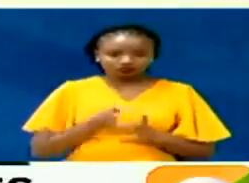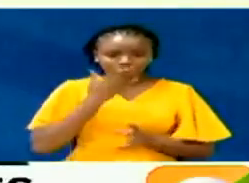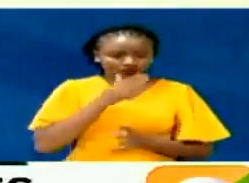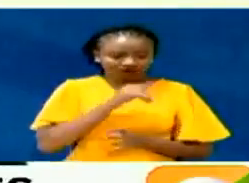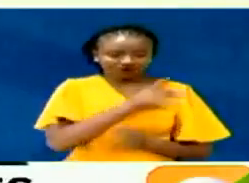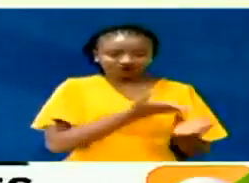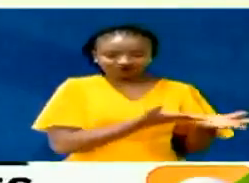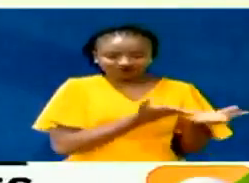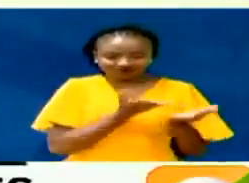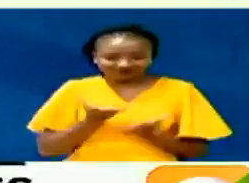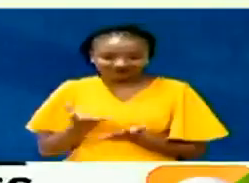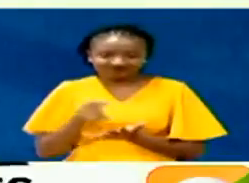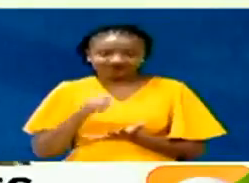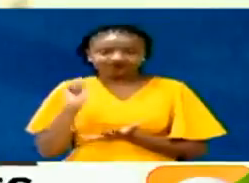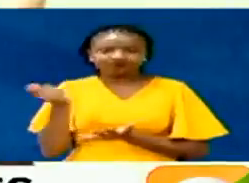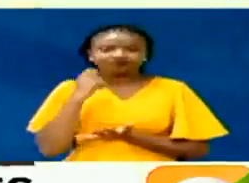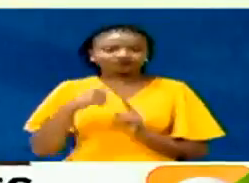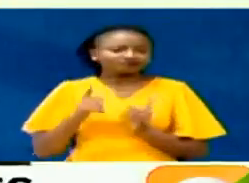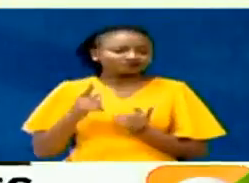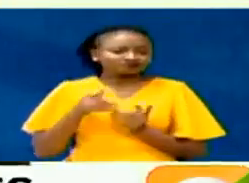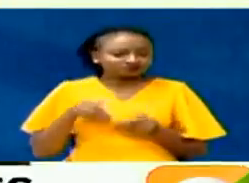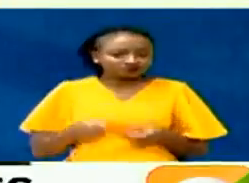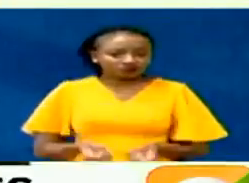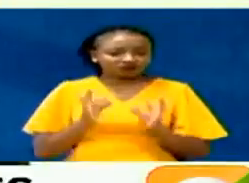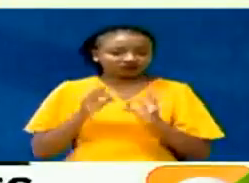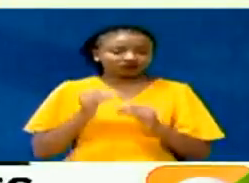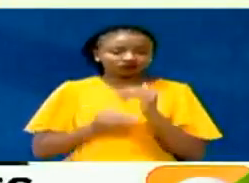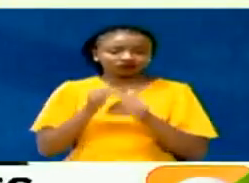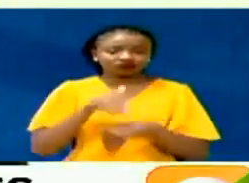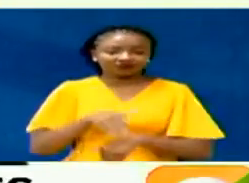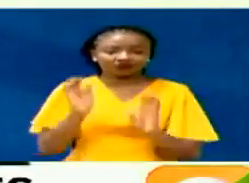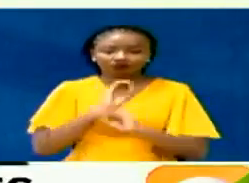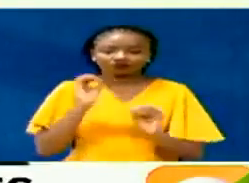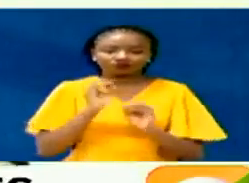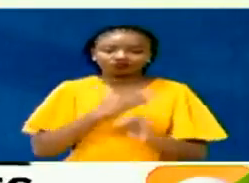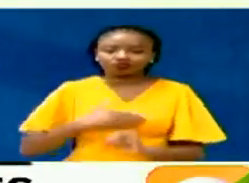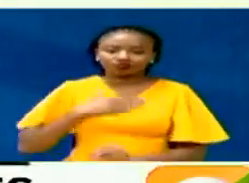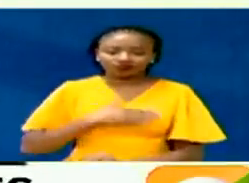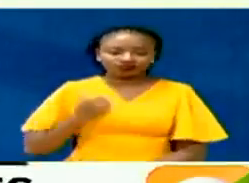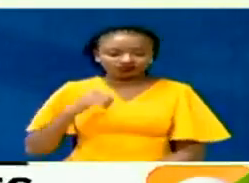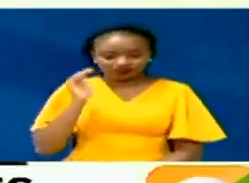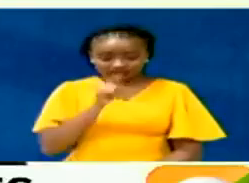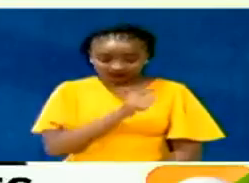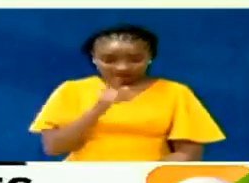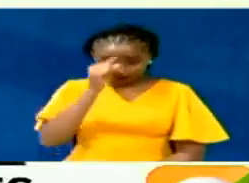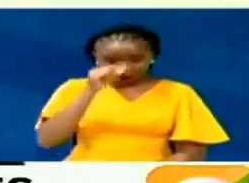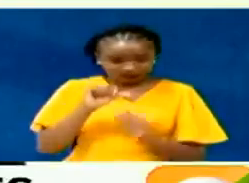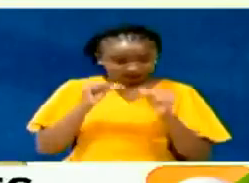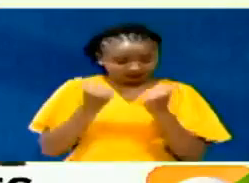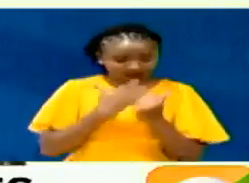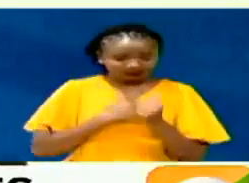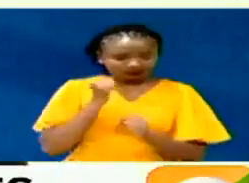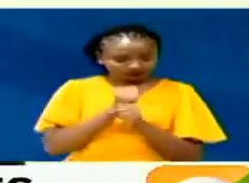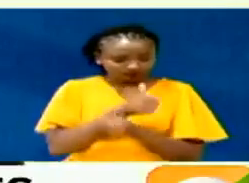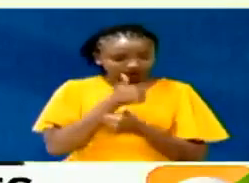sugar into the Kenyan territory, and we just ask the respective government agencies, been doing a good job, but we ask of them